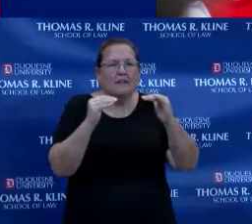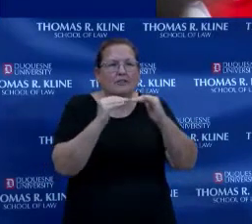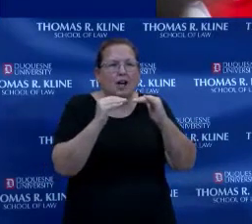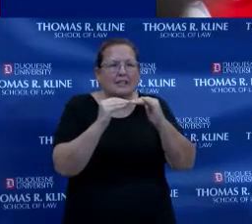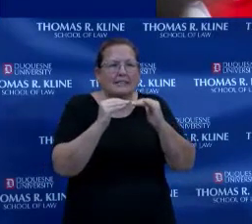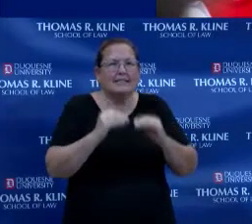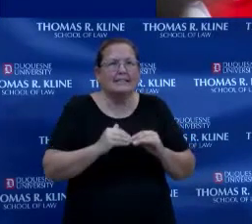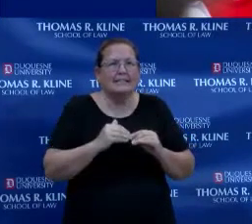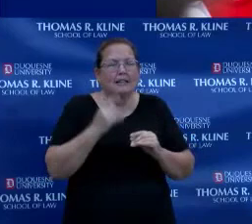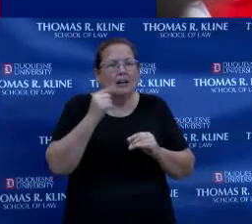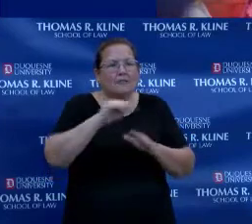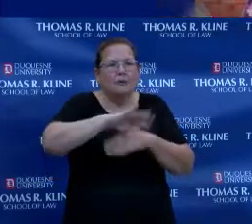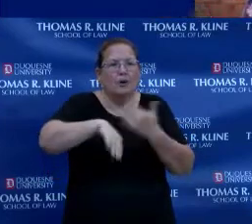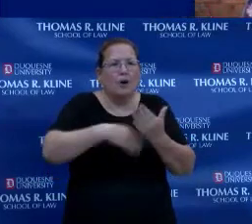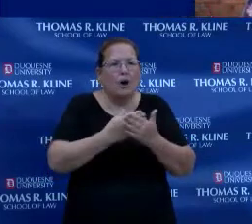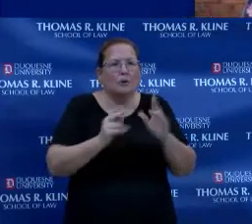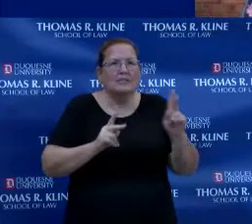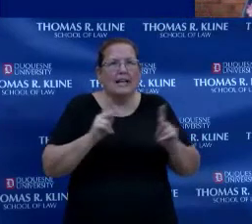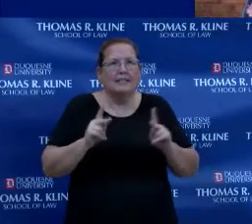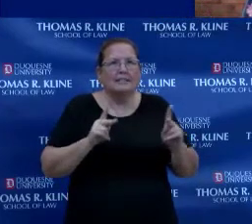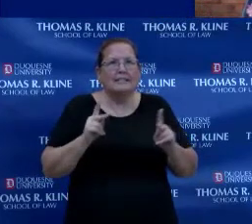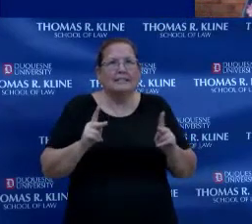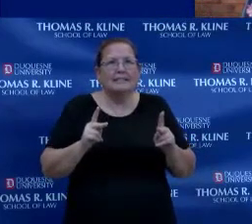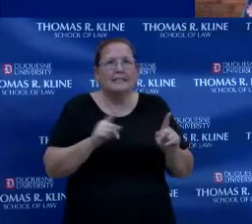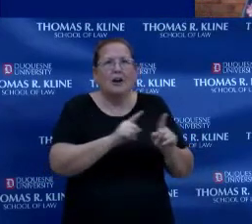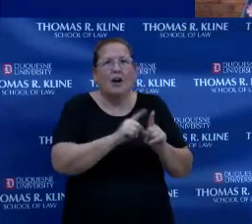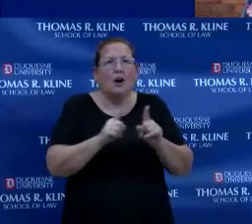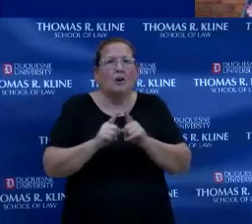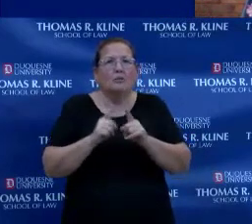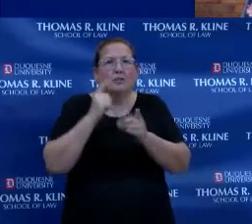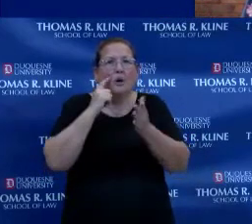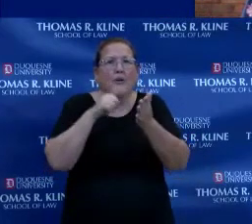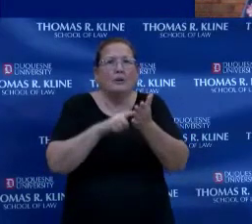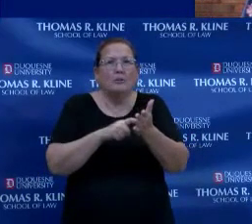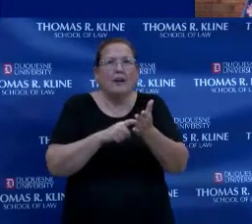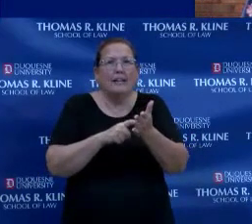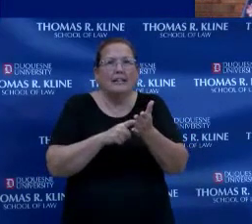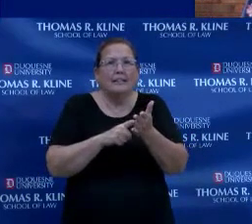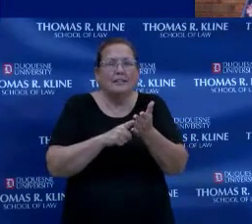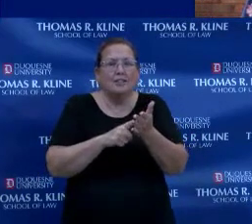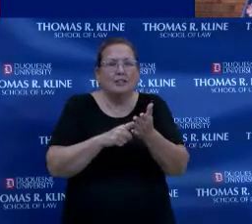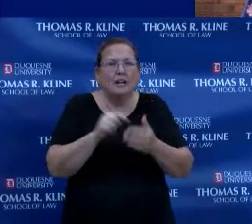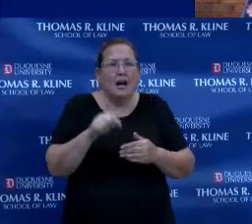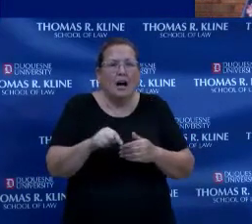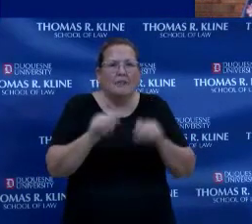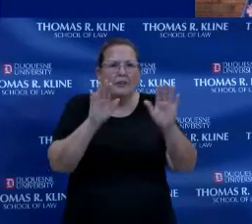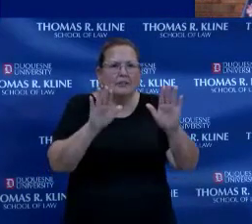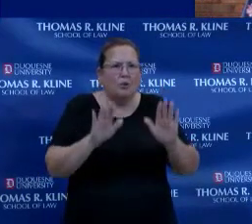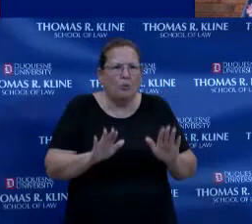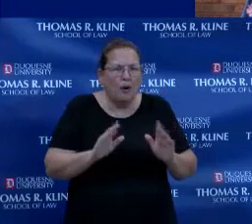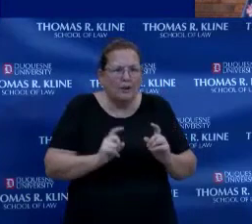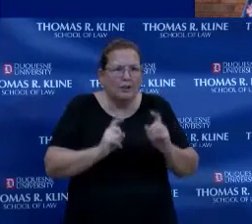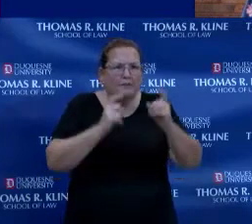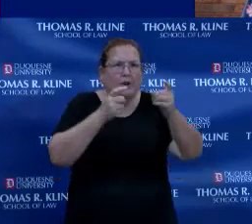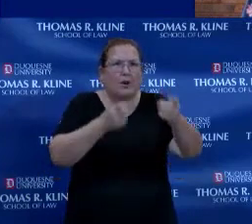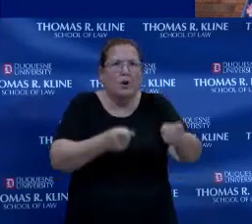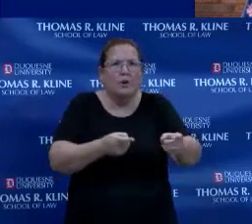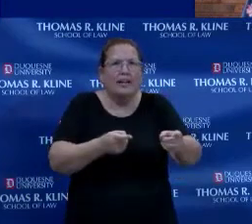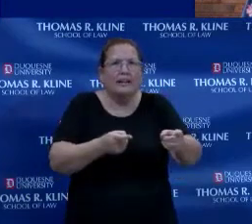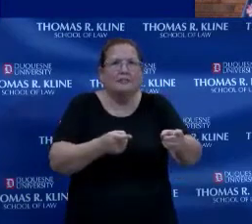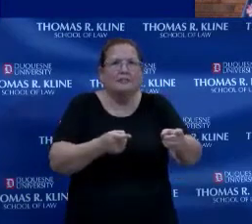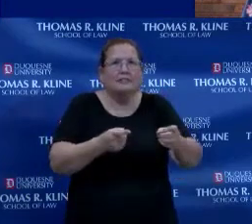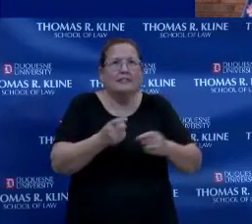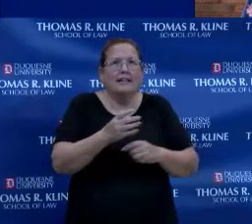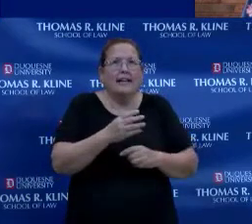properly for all citizens. In recognition of this remarkable gift, as well as in recognition of